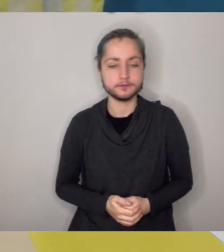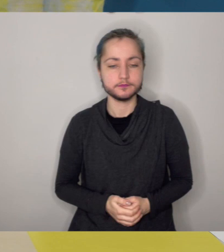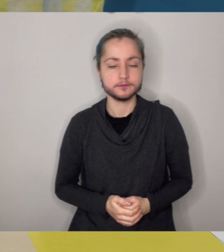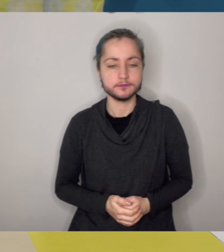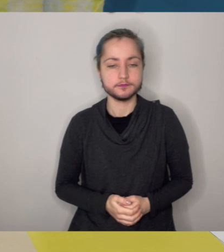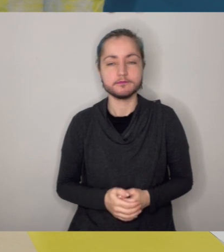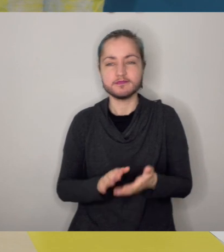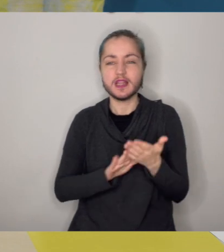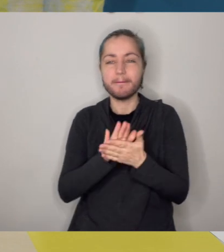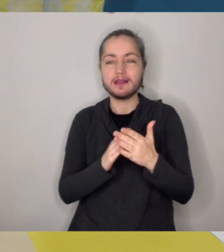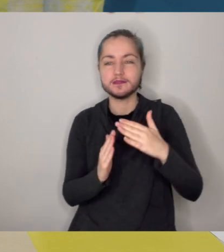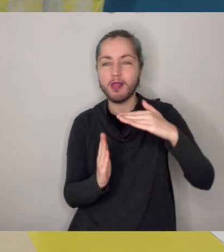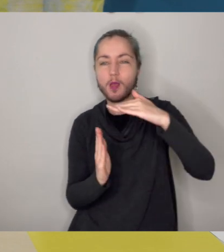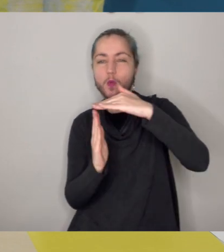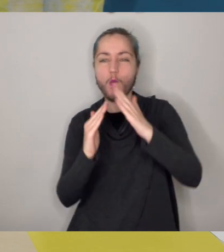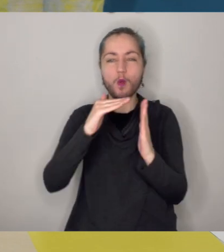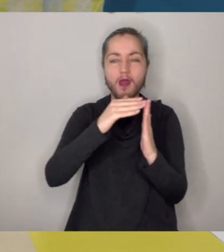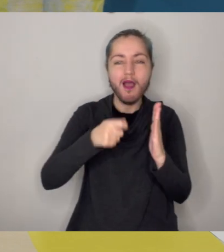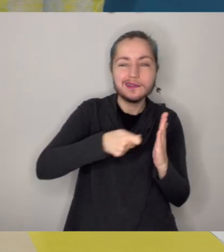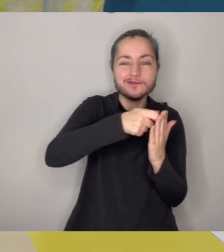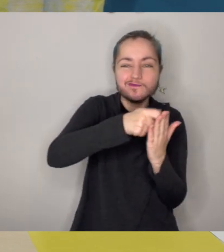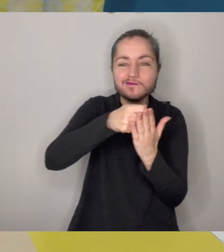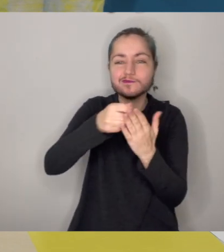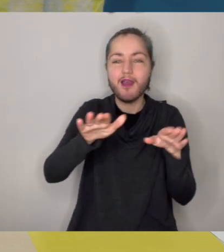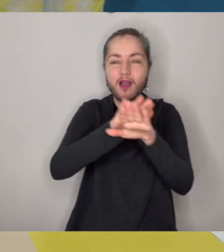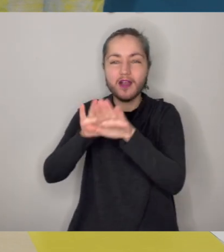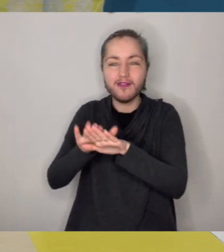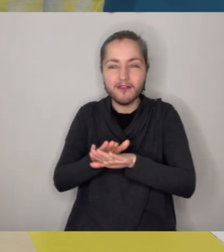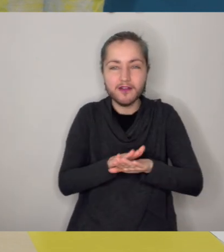In kind of small circles so all the corners are done.